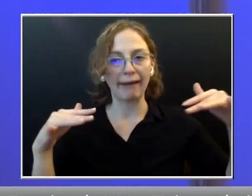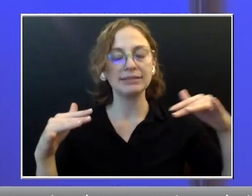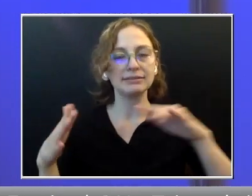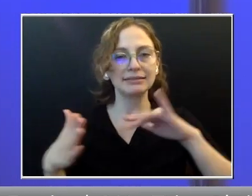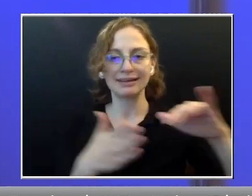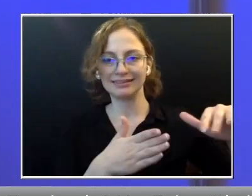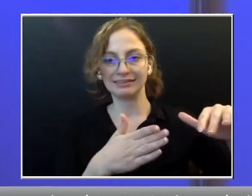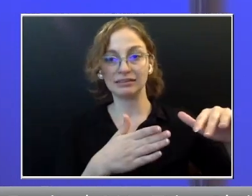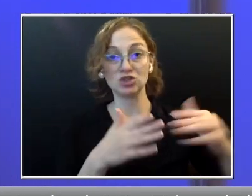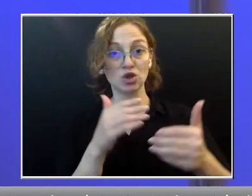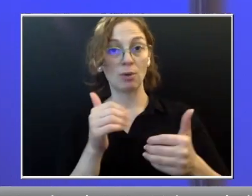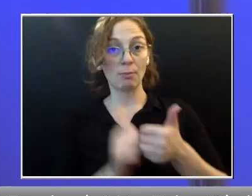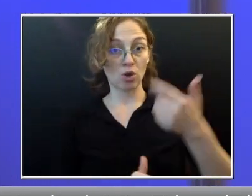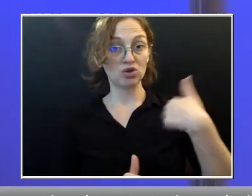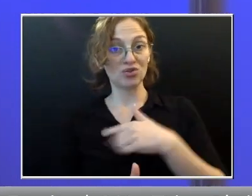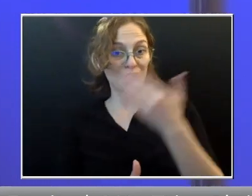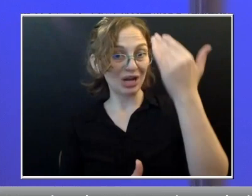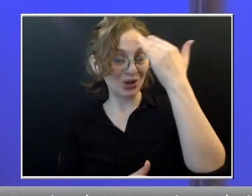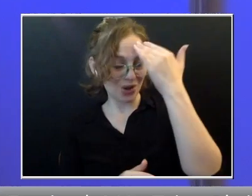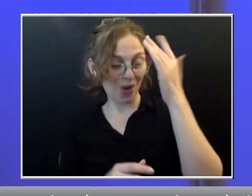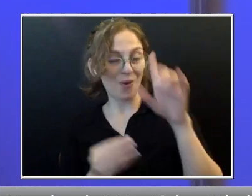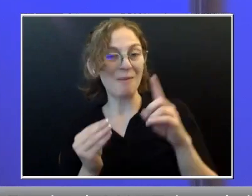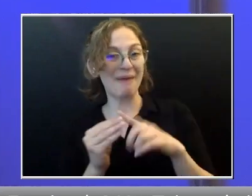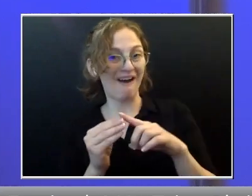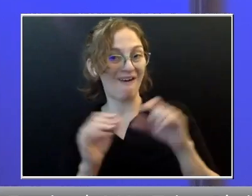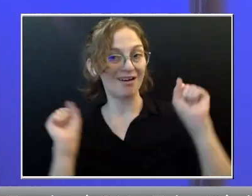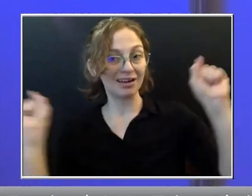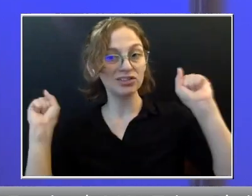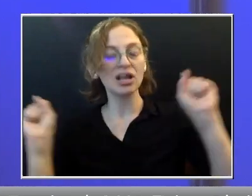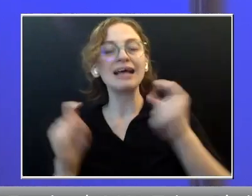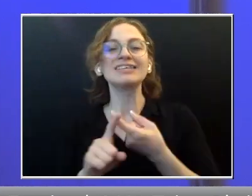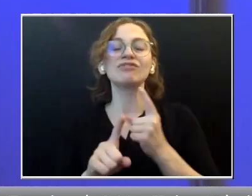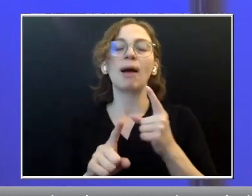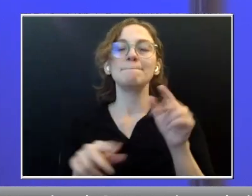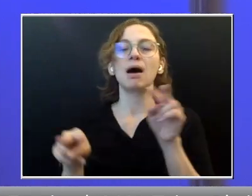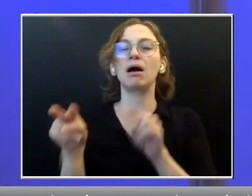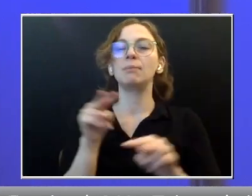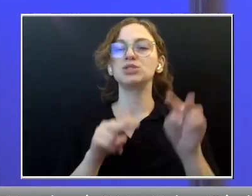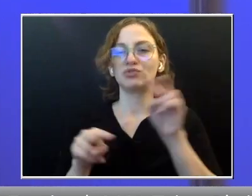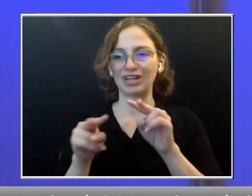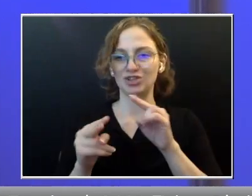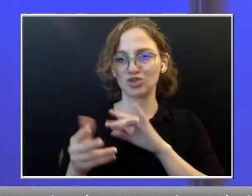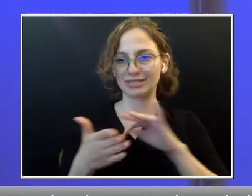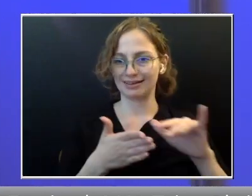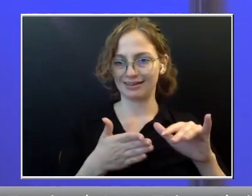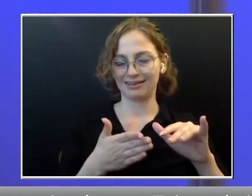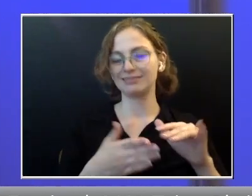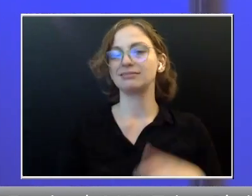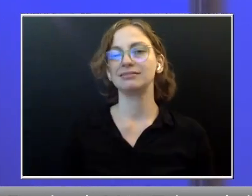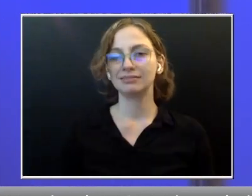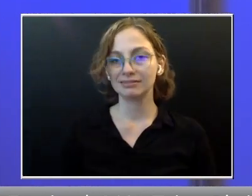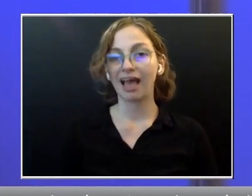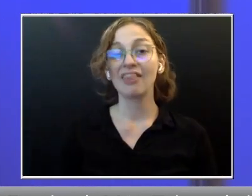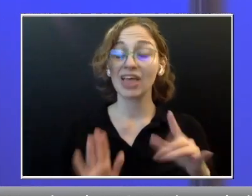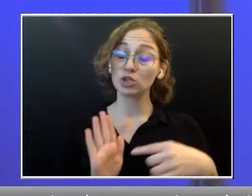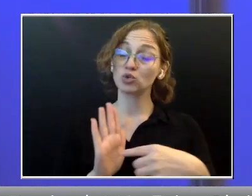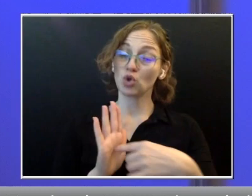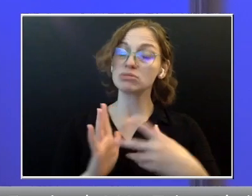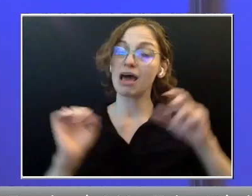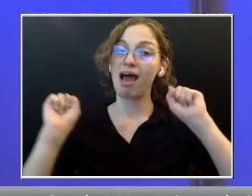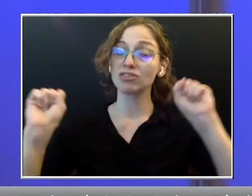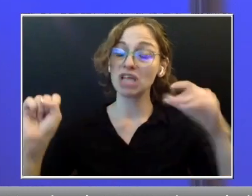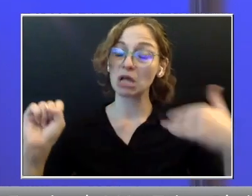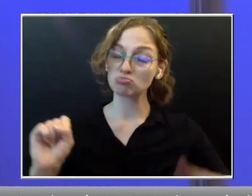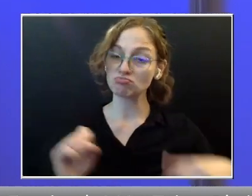call observational studies, and those really indicate that exercise is very good. For